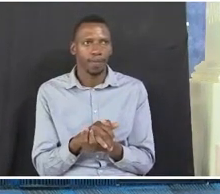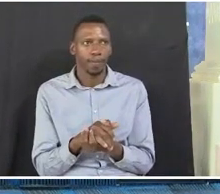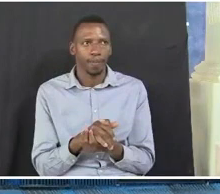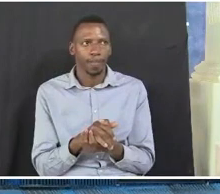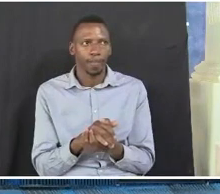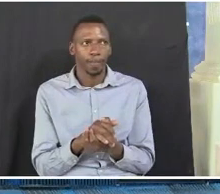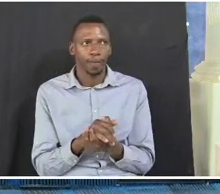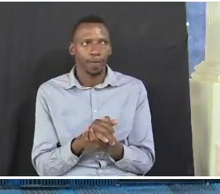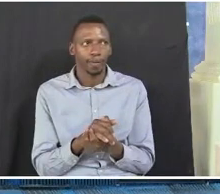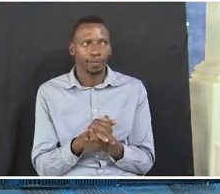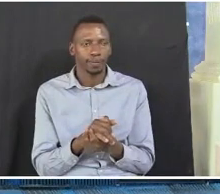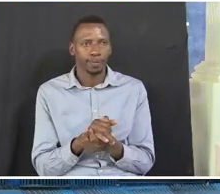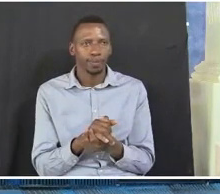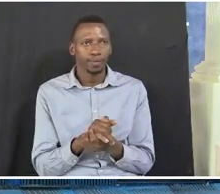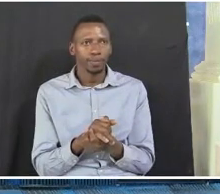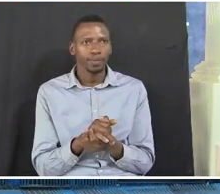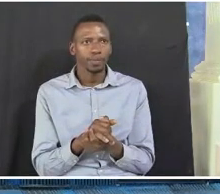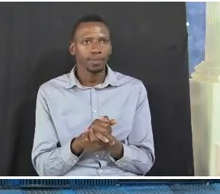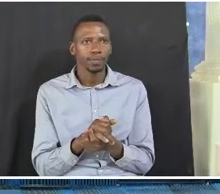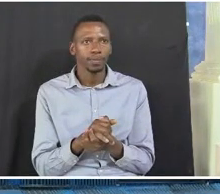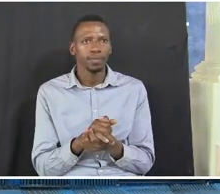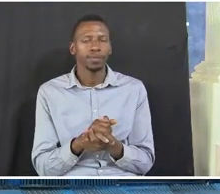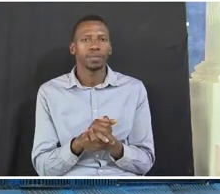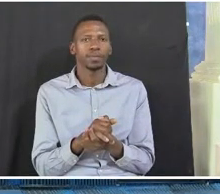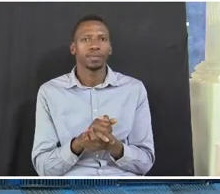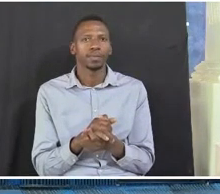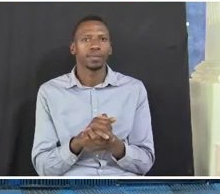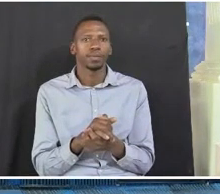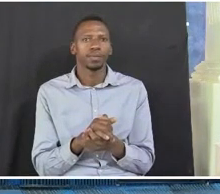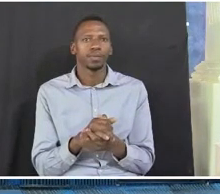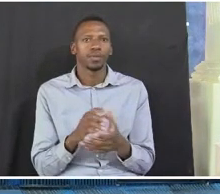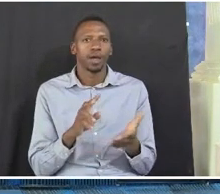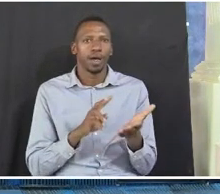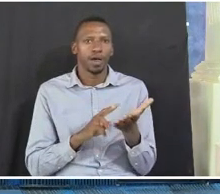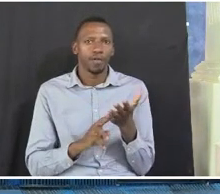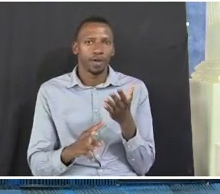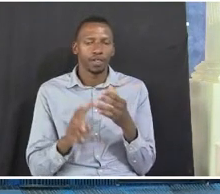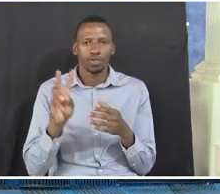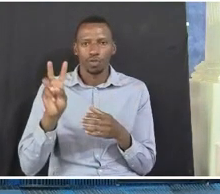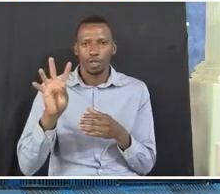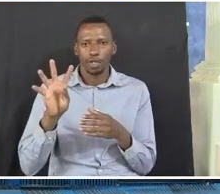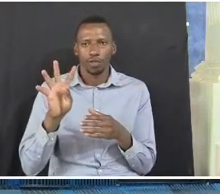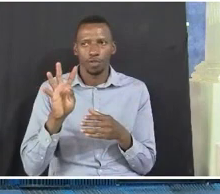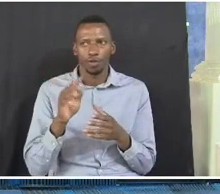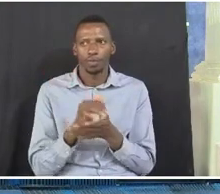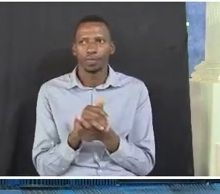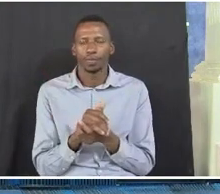back again to chapter 13 and verses